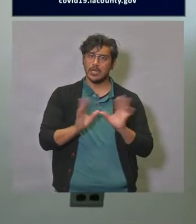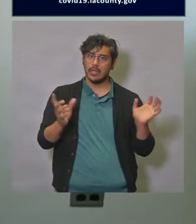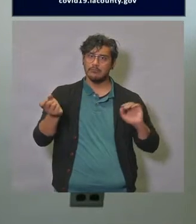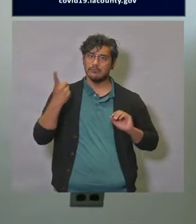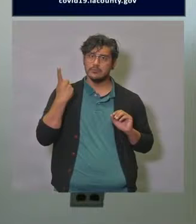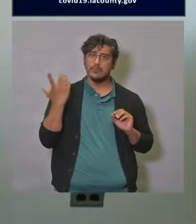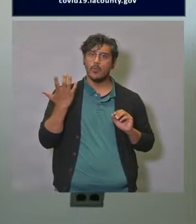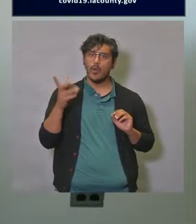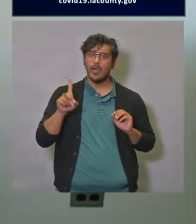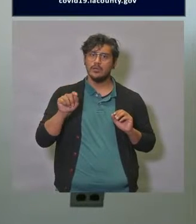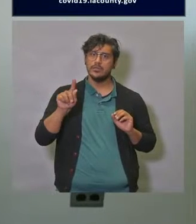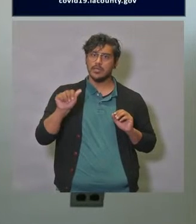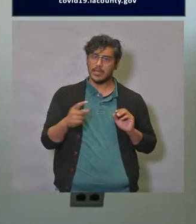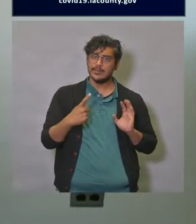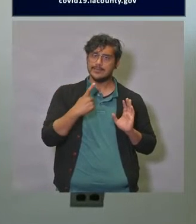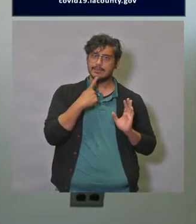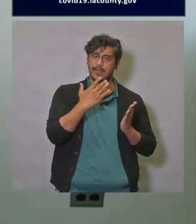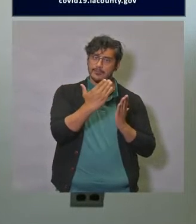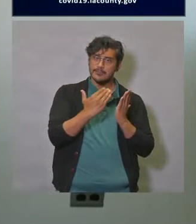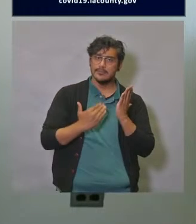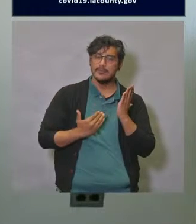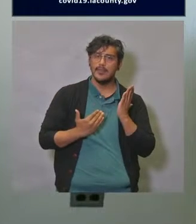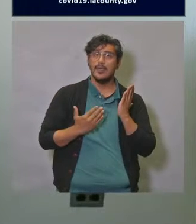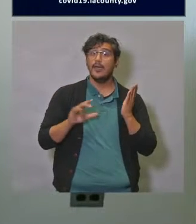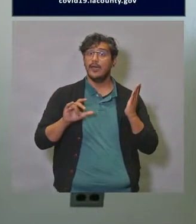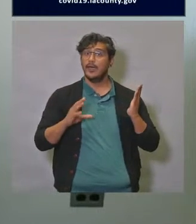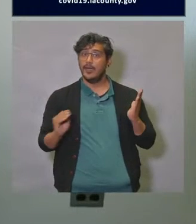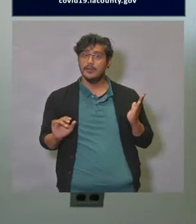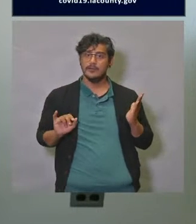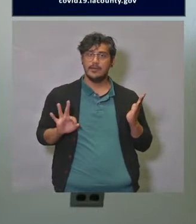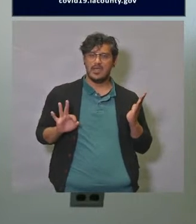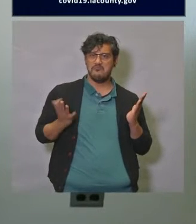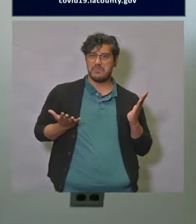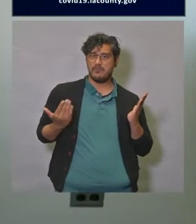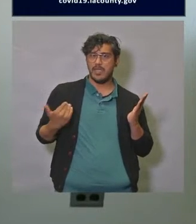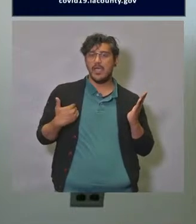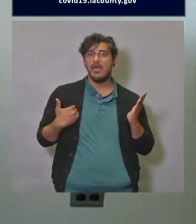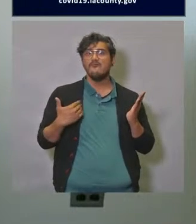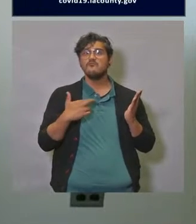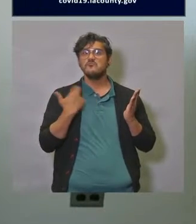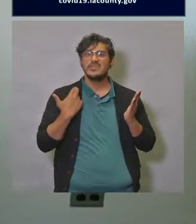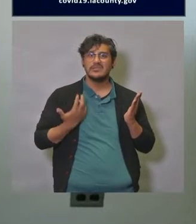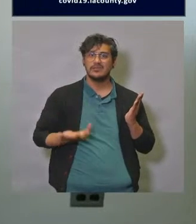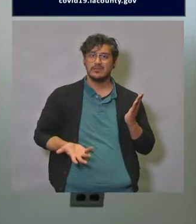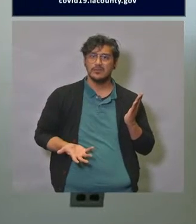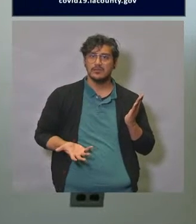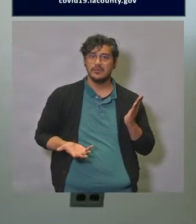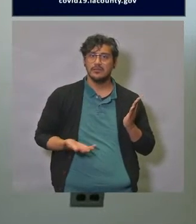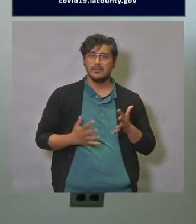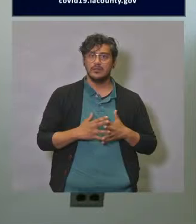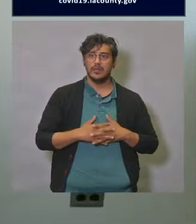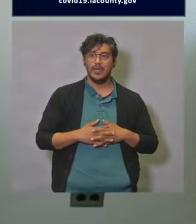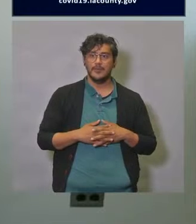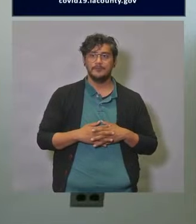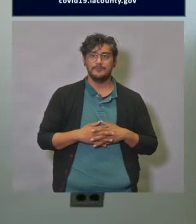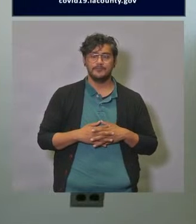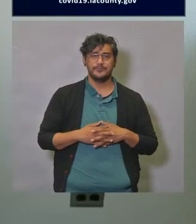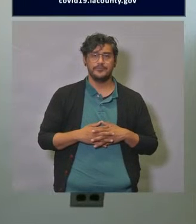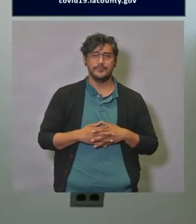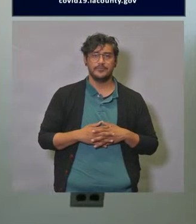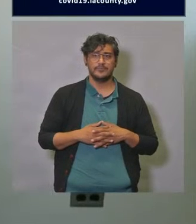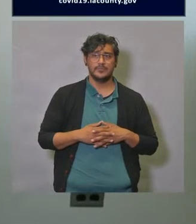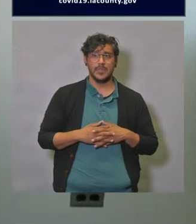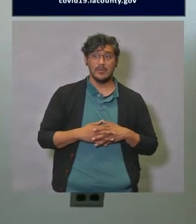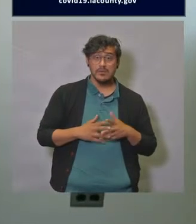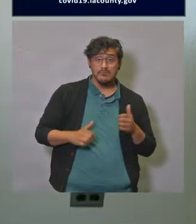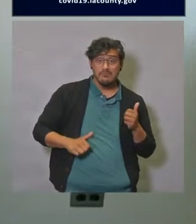data looks like and where there may be any risk. And is that, are most of these